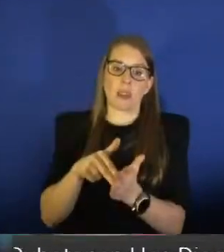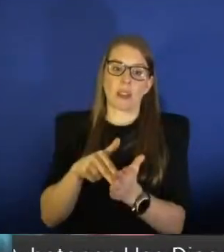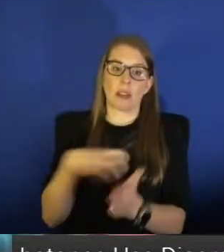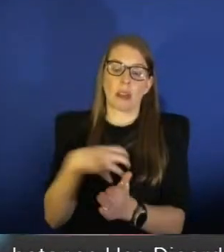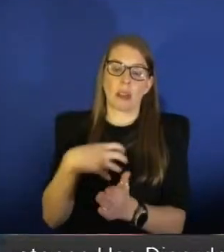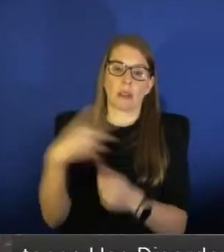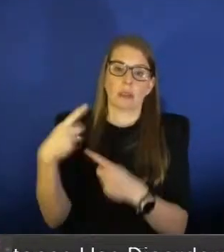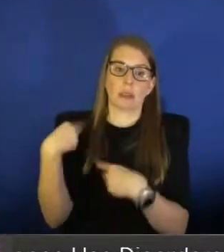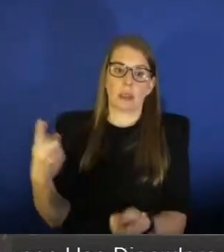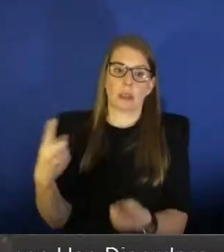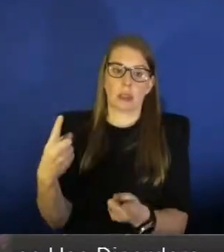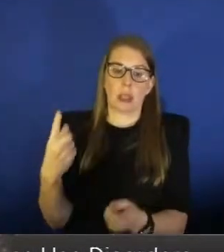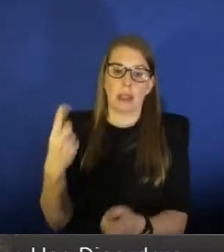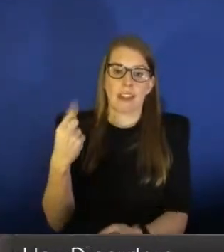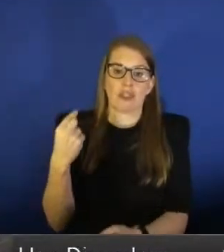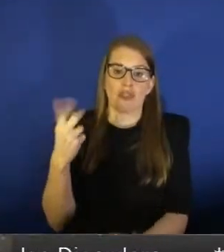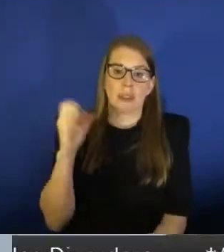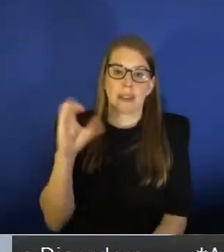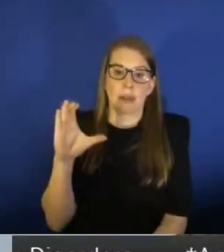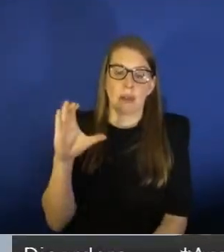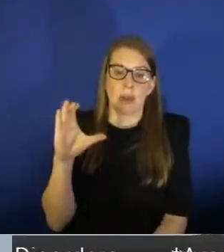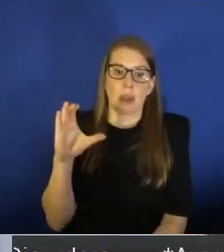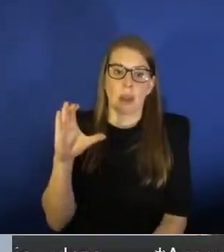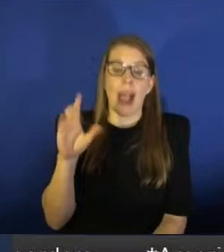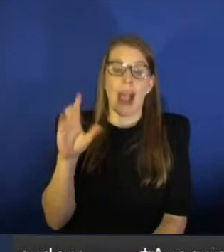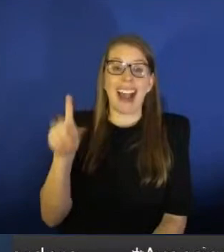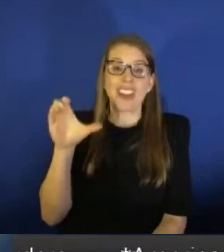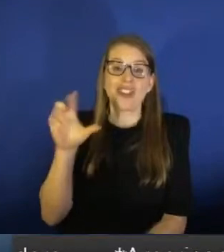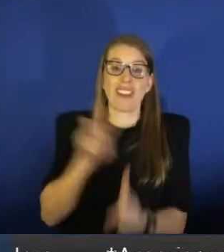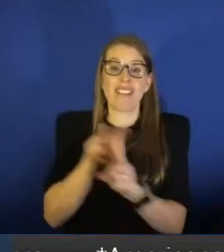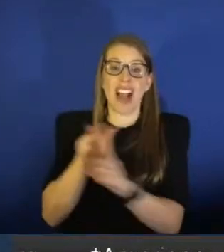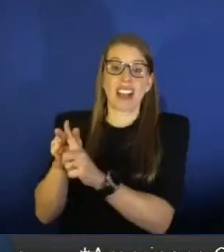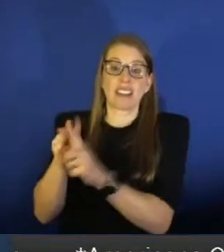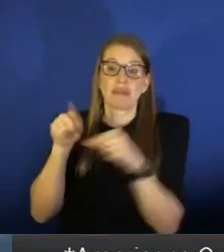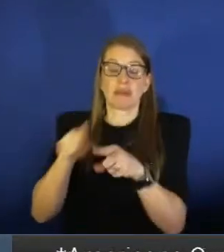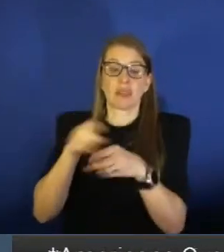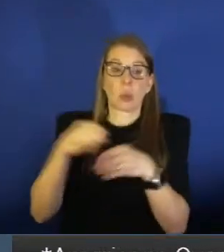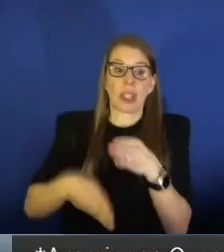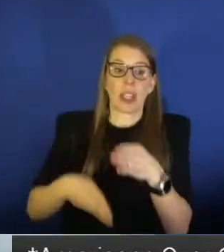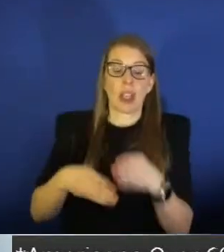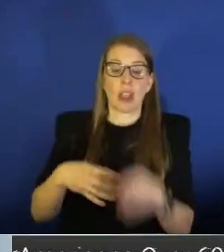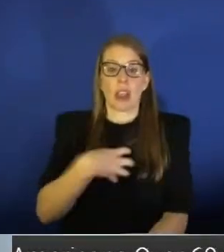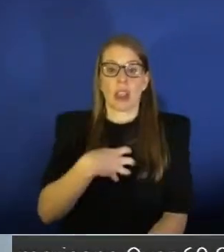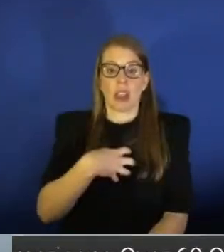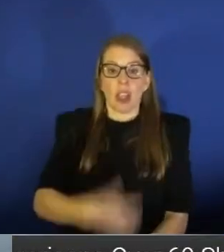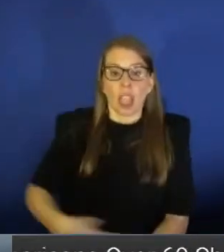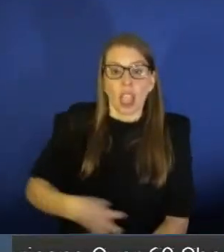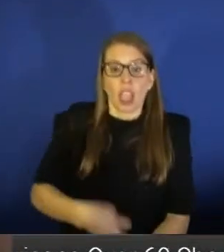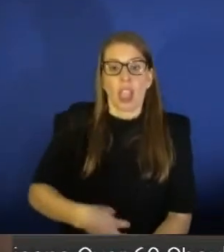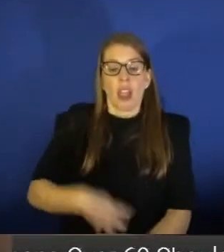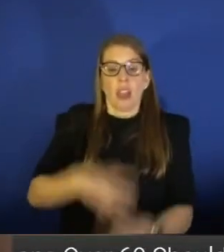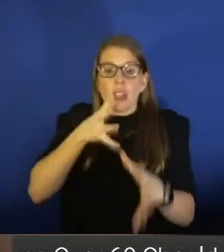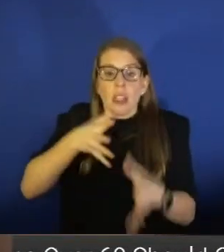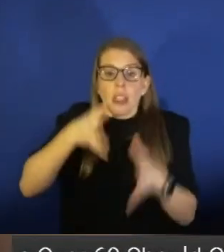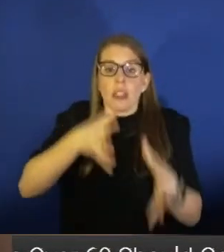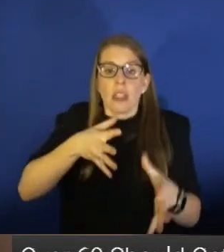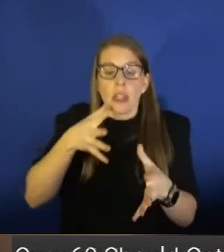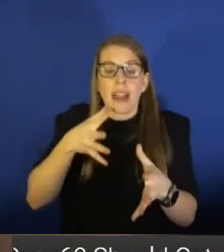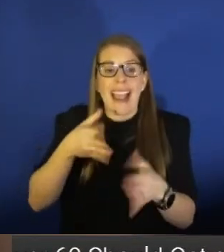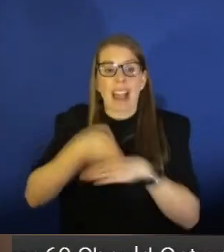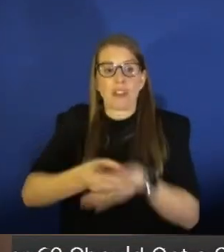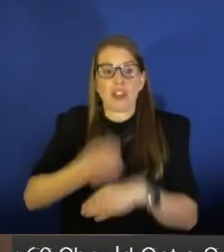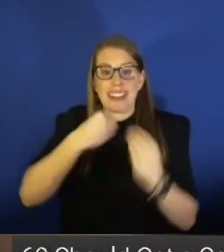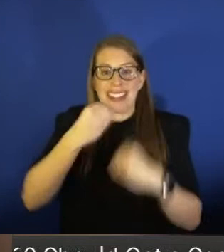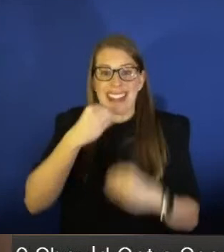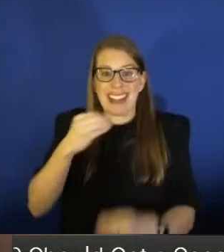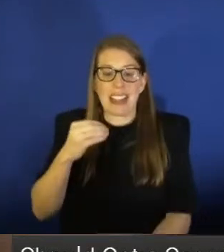100 of those complaints were filed just over the weekend. Many folks are complaining of nausea, diarrhea, vomiting after eating Lucky Charms.